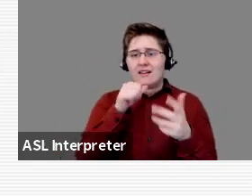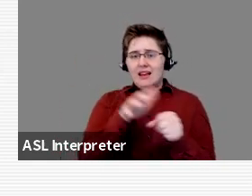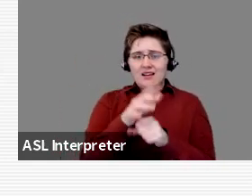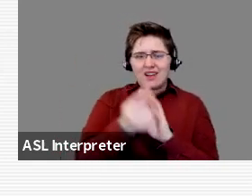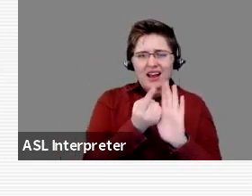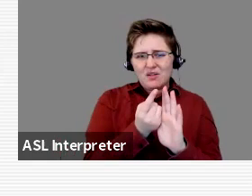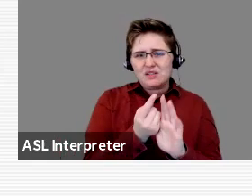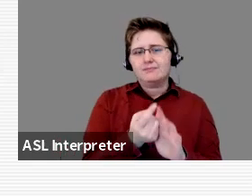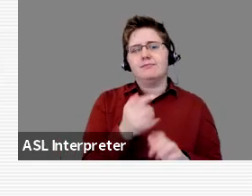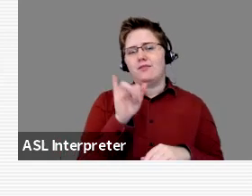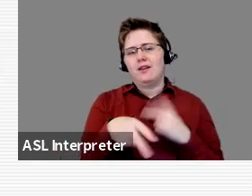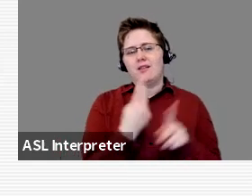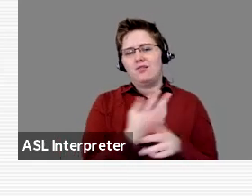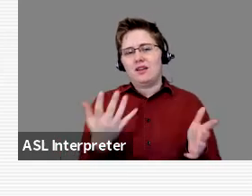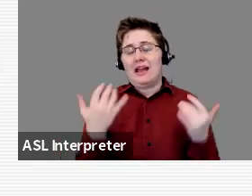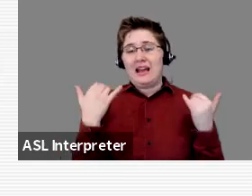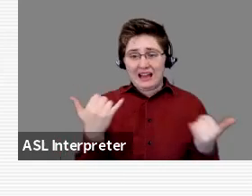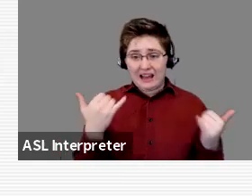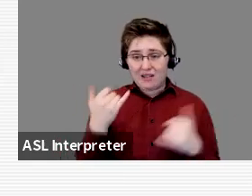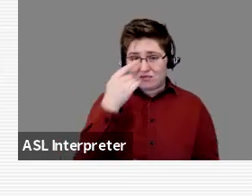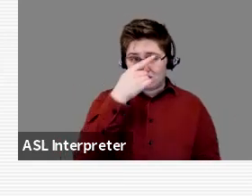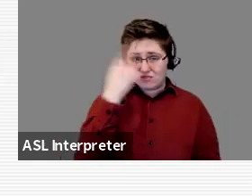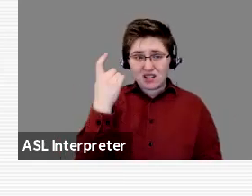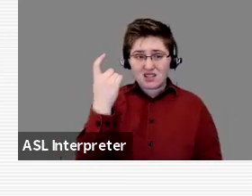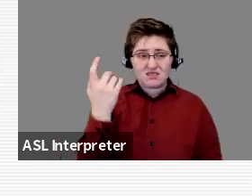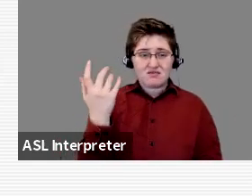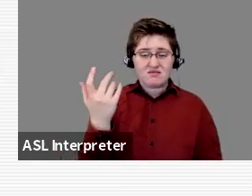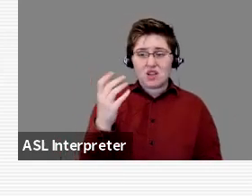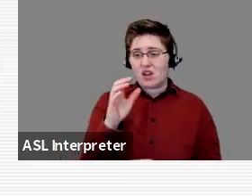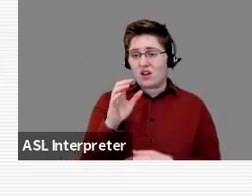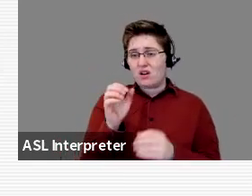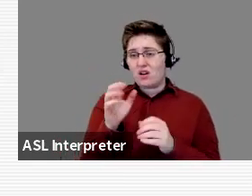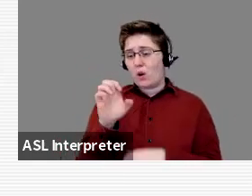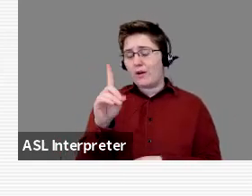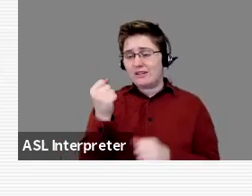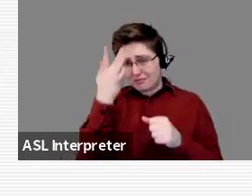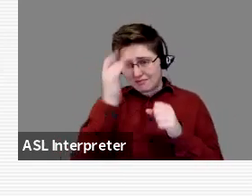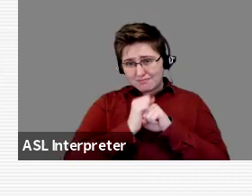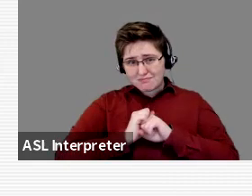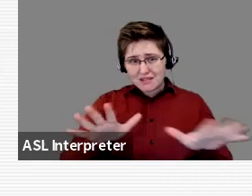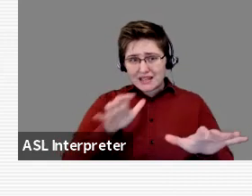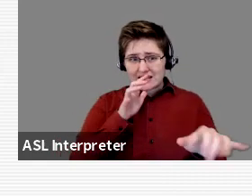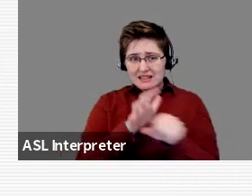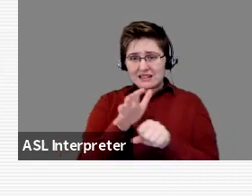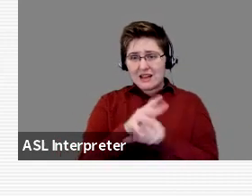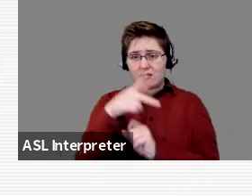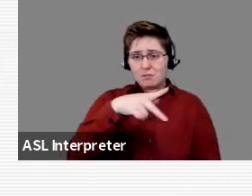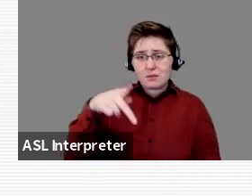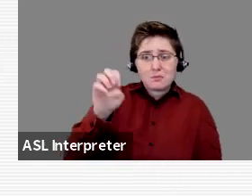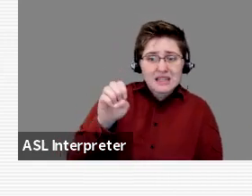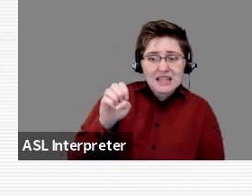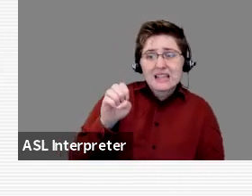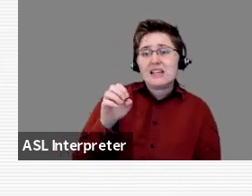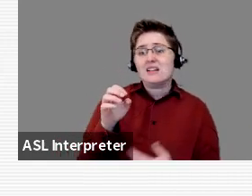things like that. But now, because of the COVID pandemic, the lack of PPE, the